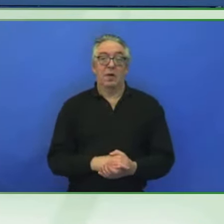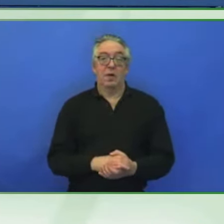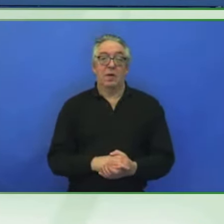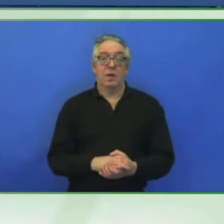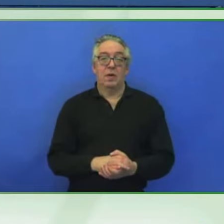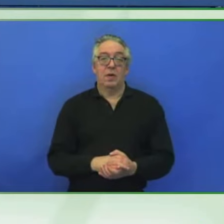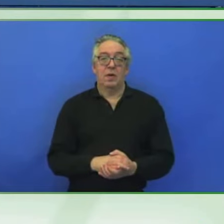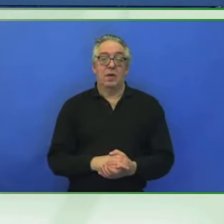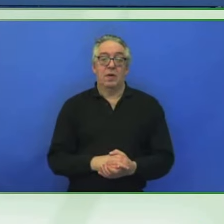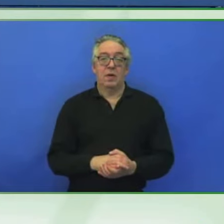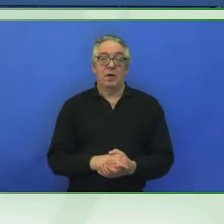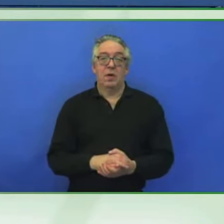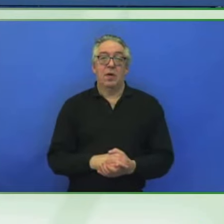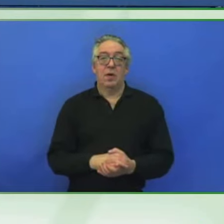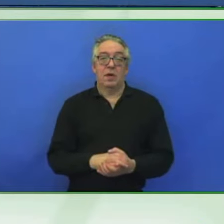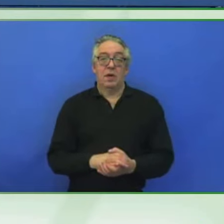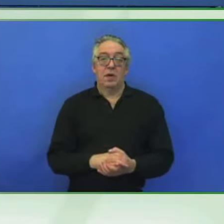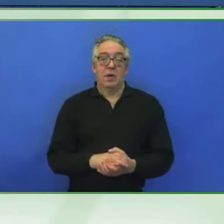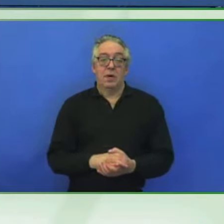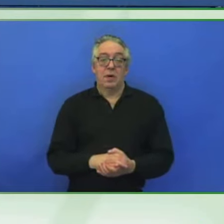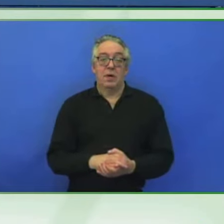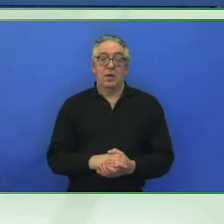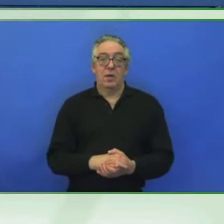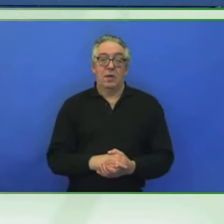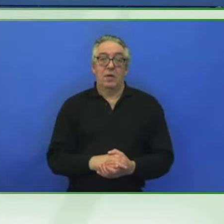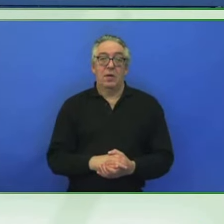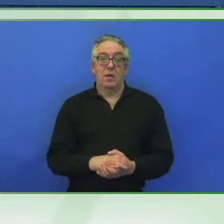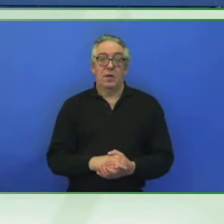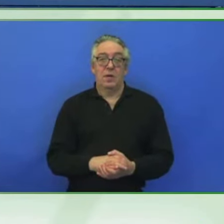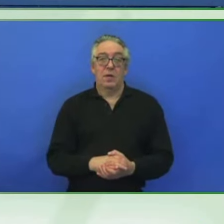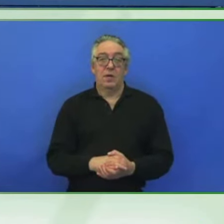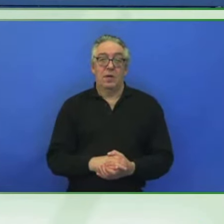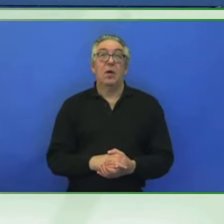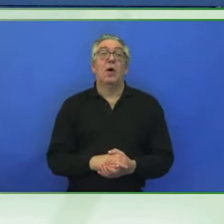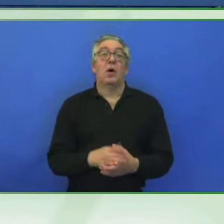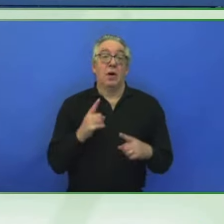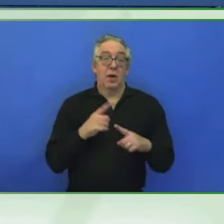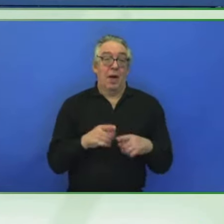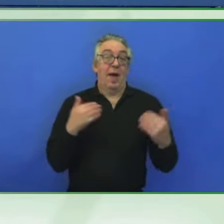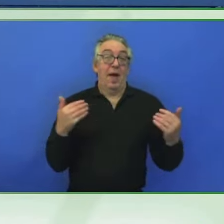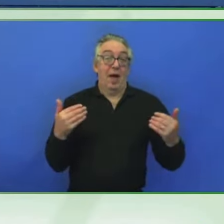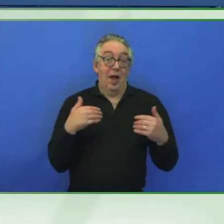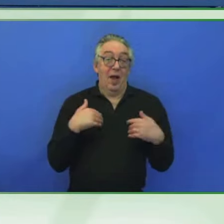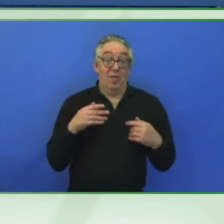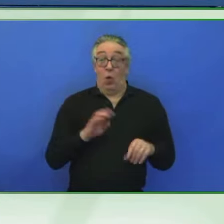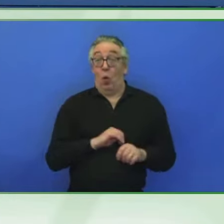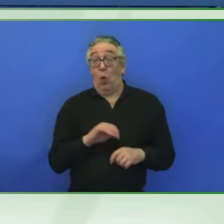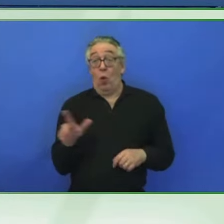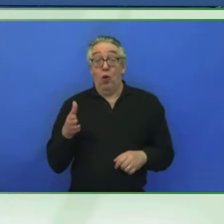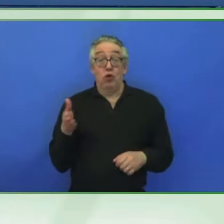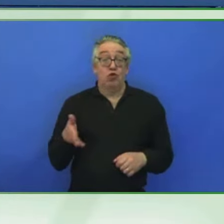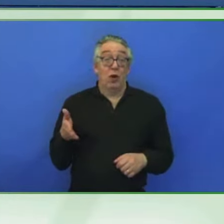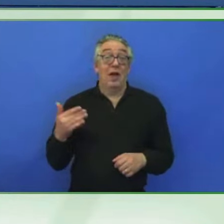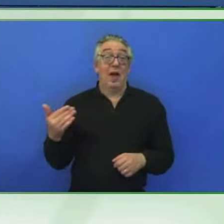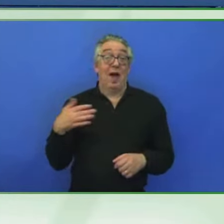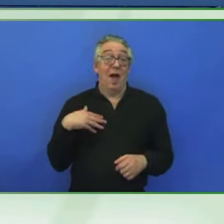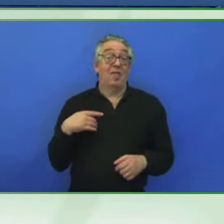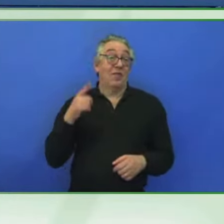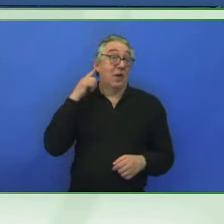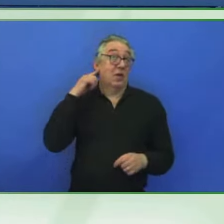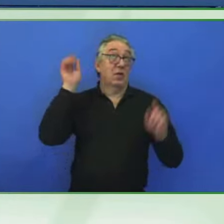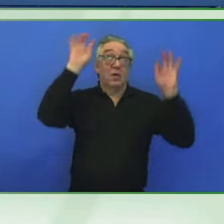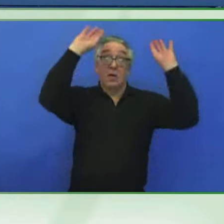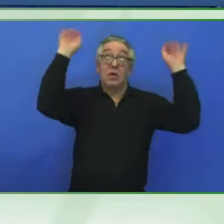also been implemented to improve hearing accessibility. We have made available a full-scale wooden